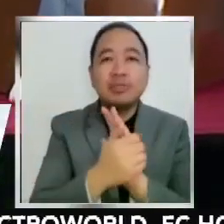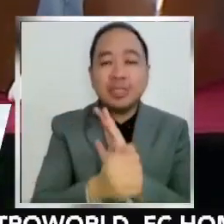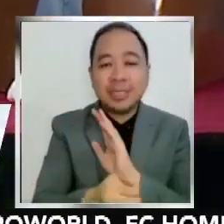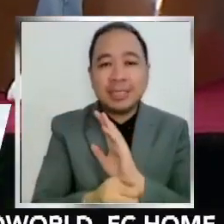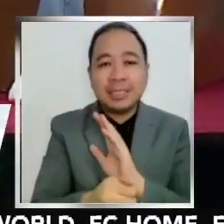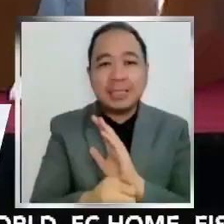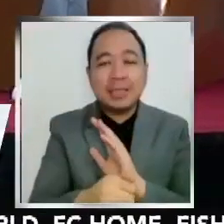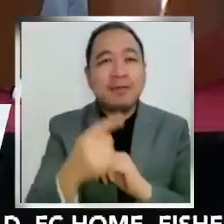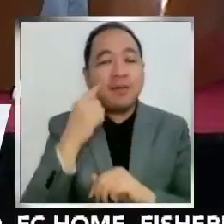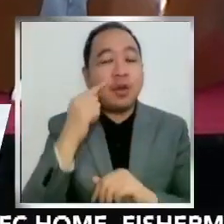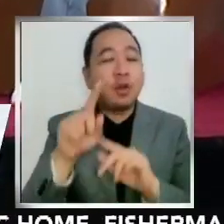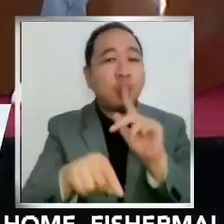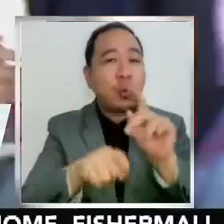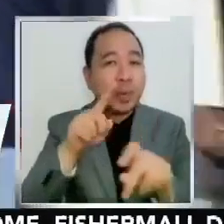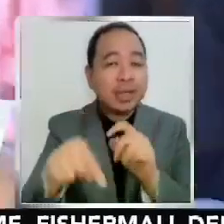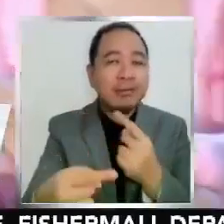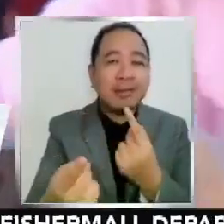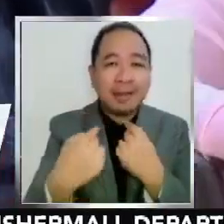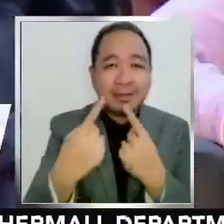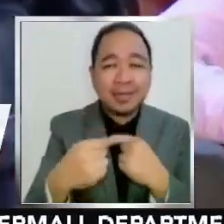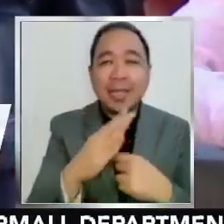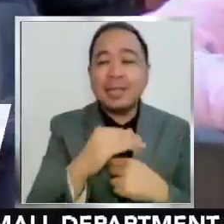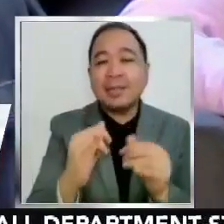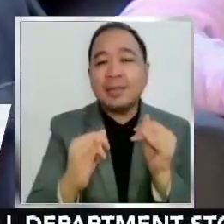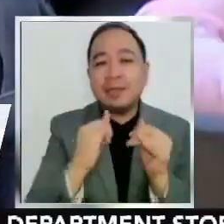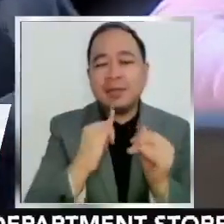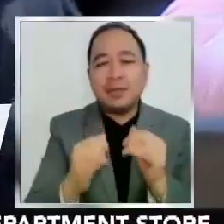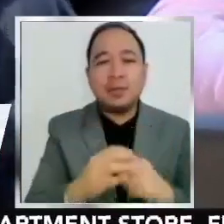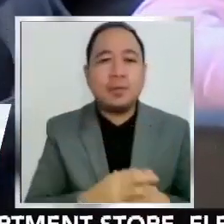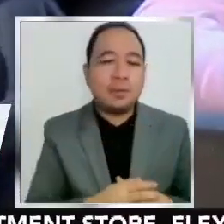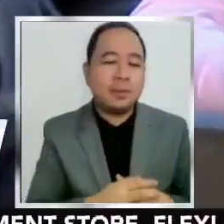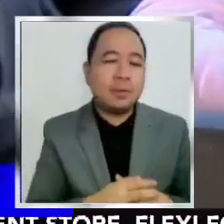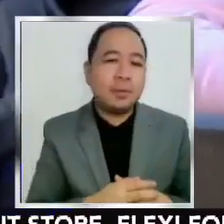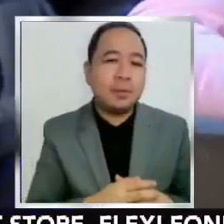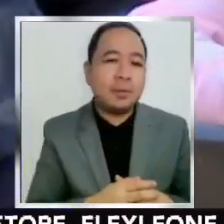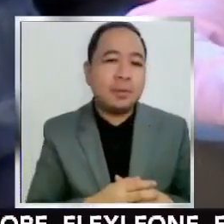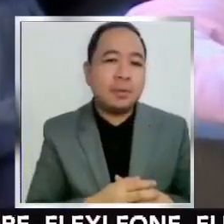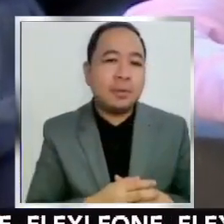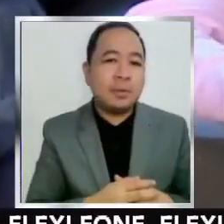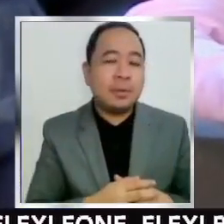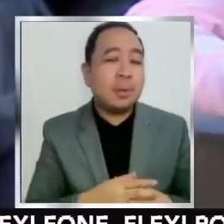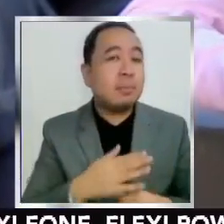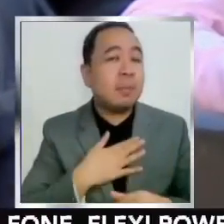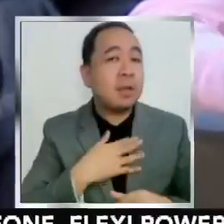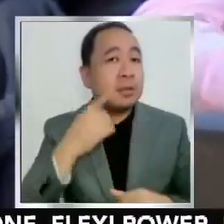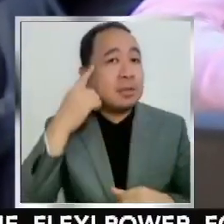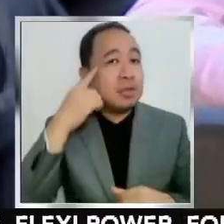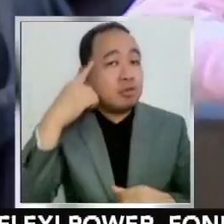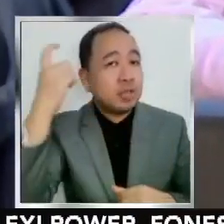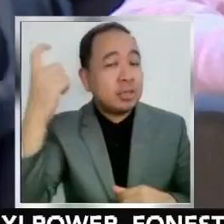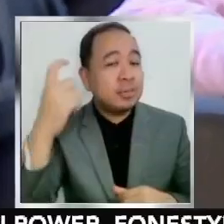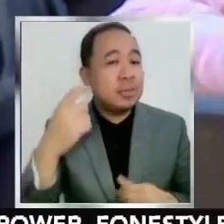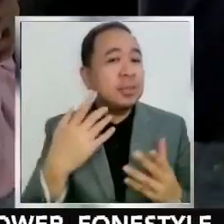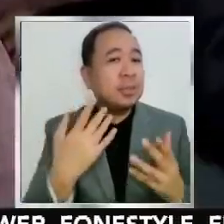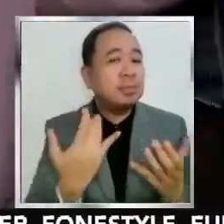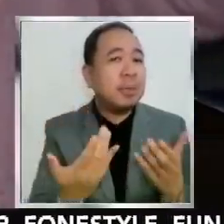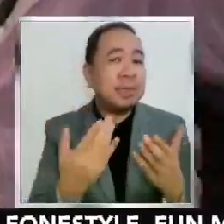and interview with the press. One of my biggest dreams po is siguro to be a lead sa isang